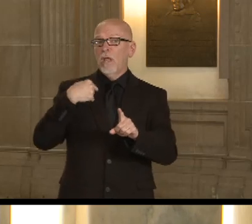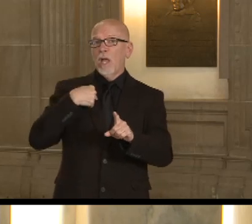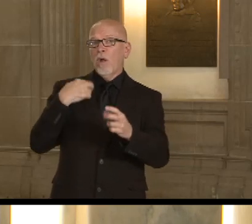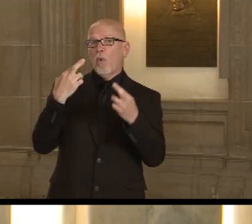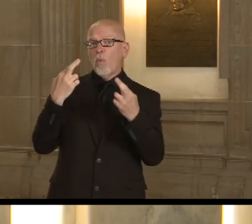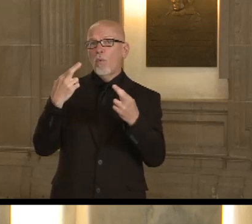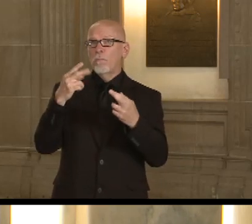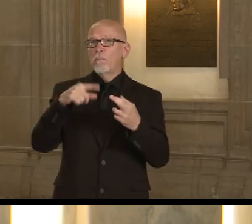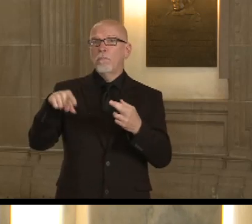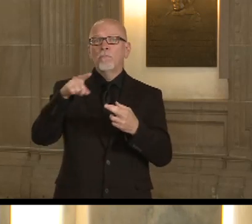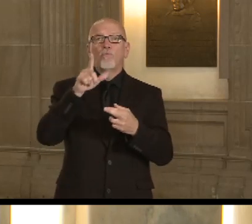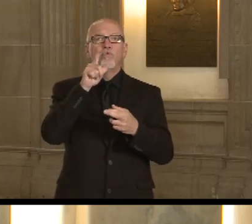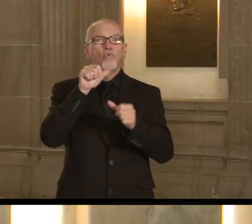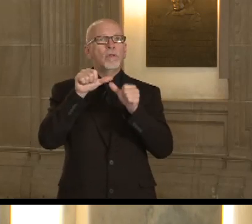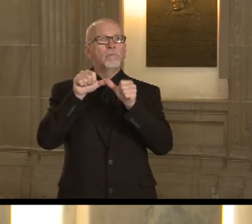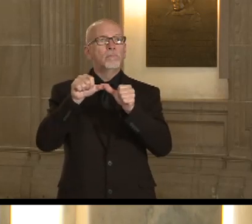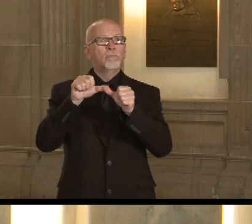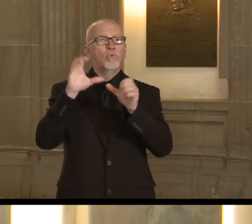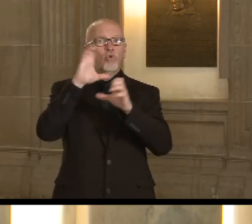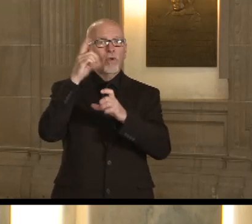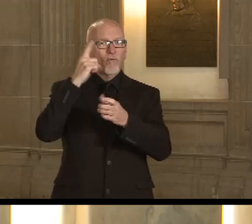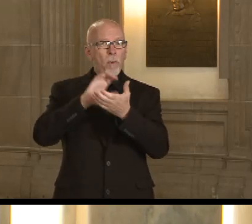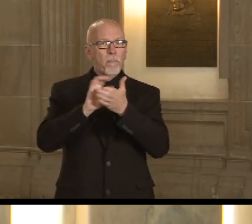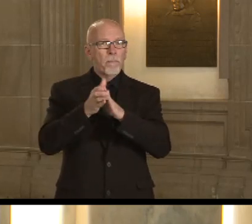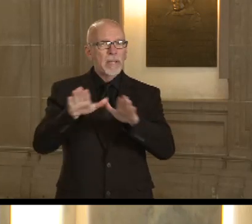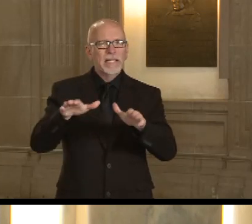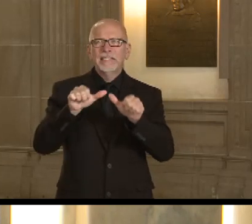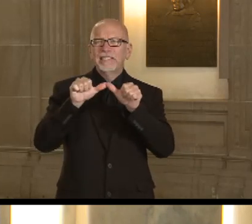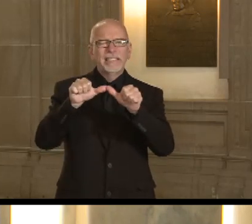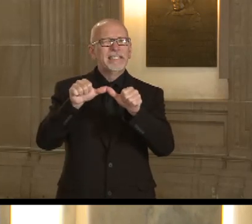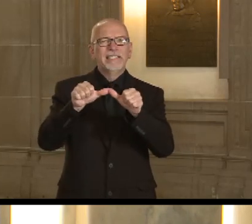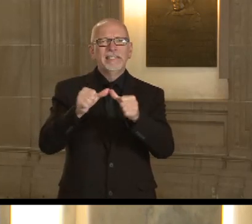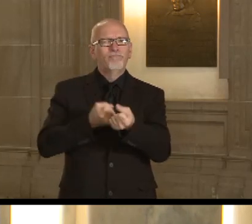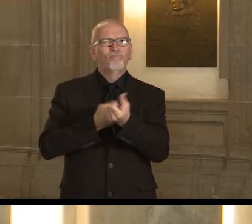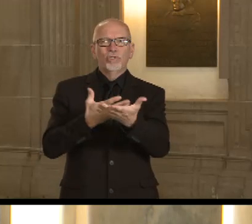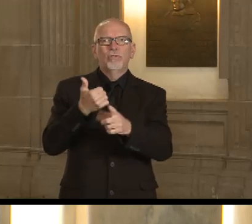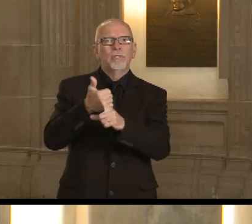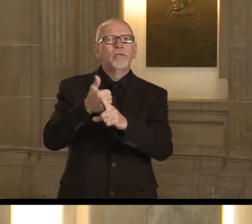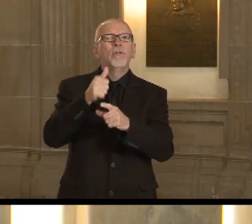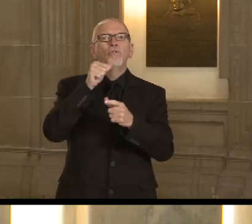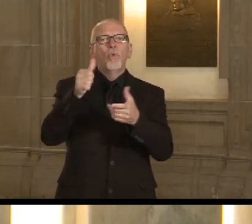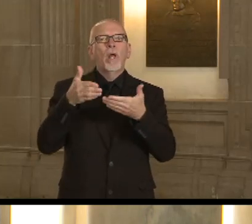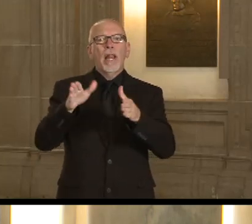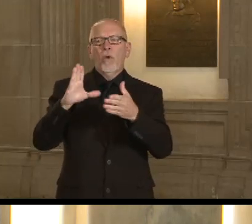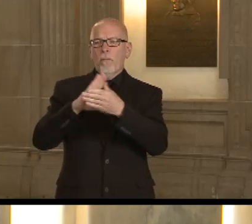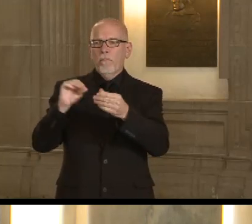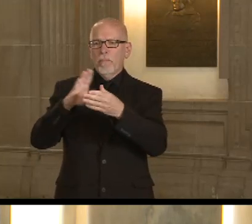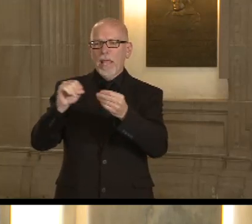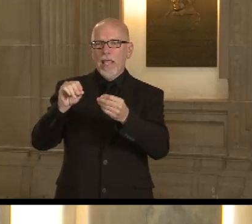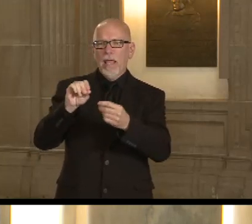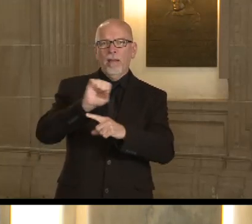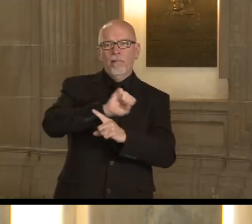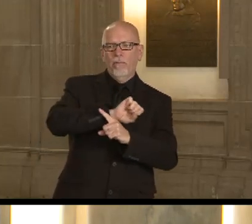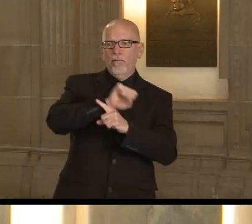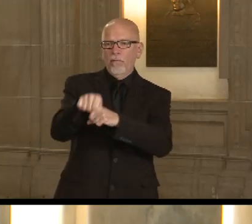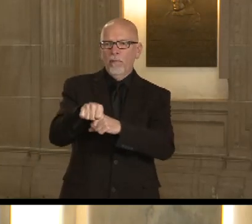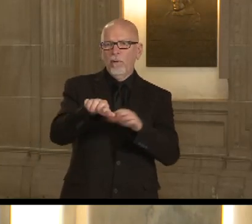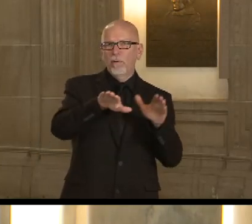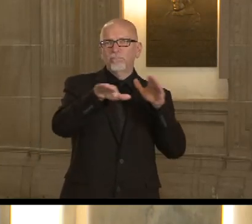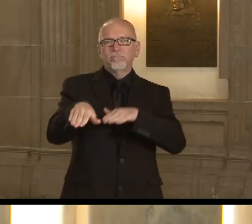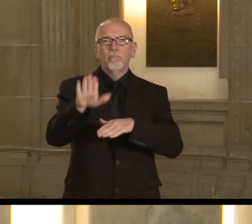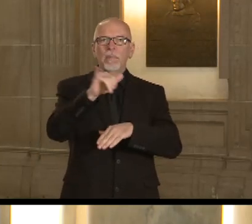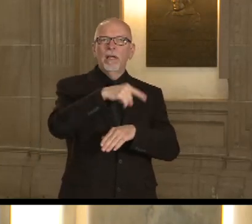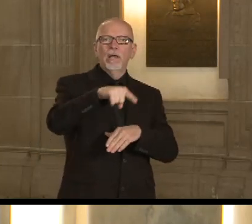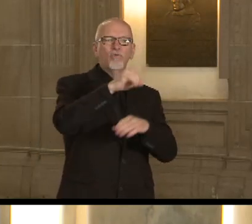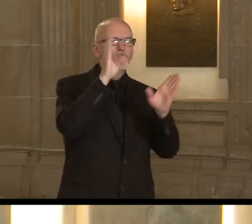peacemakers continue to express themselves and not allow their message to be overwhelmed by the